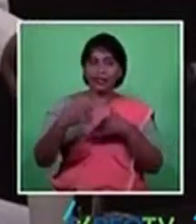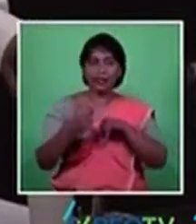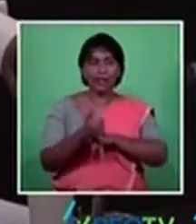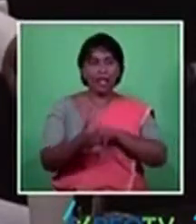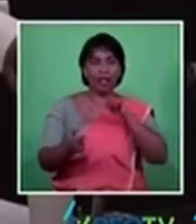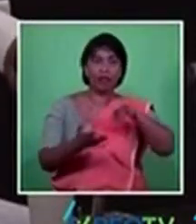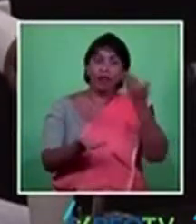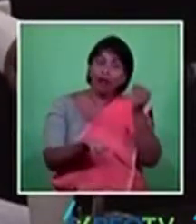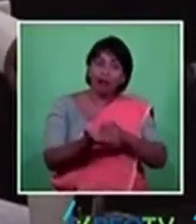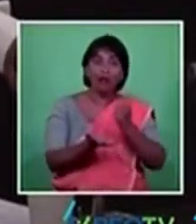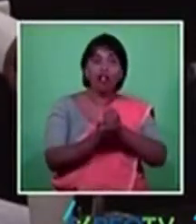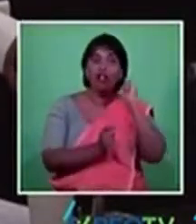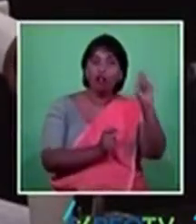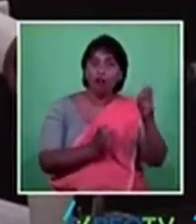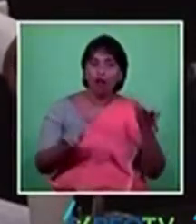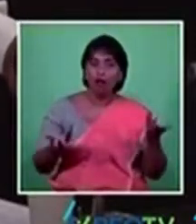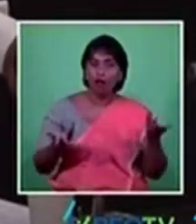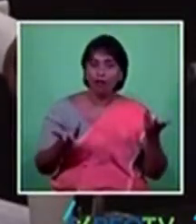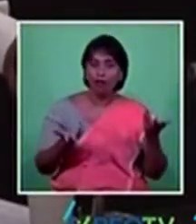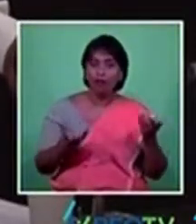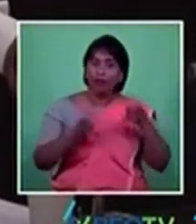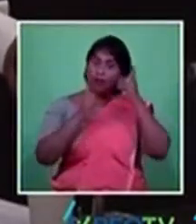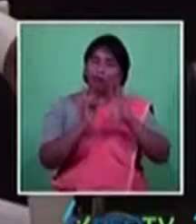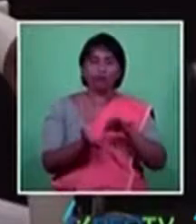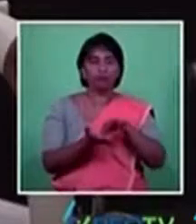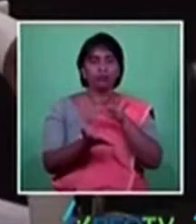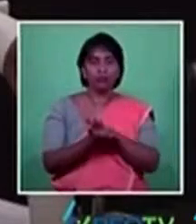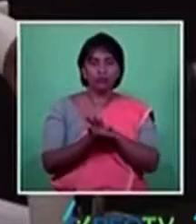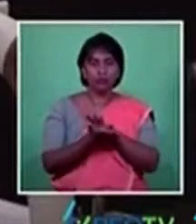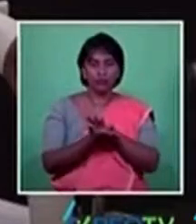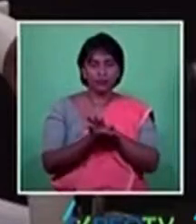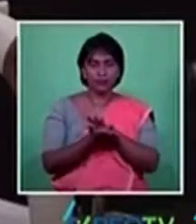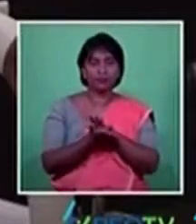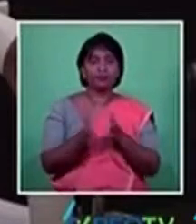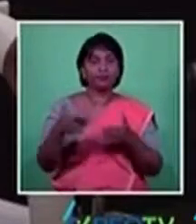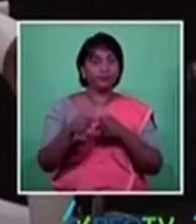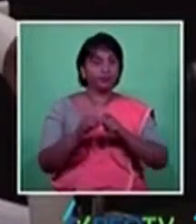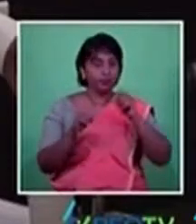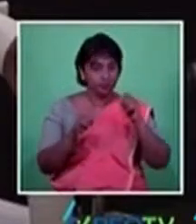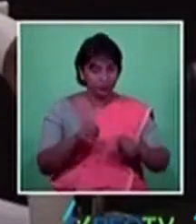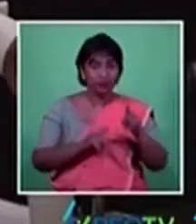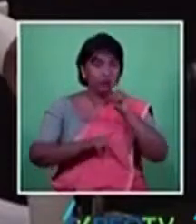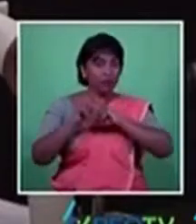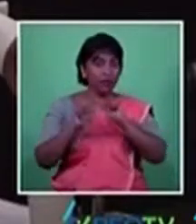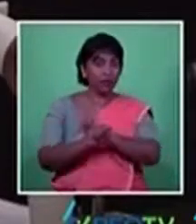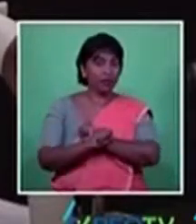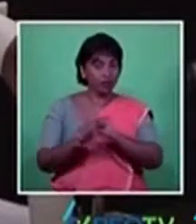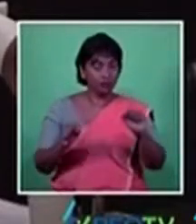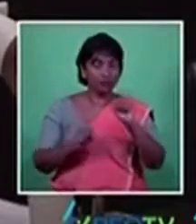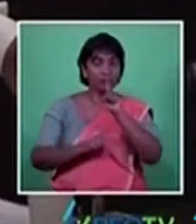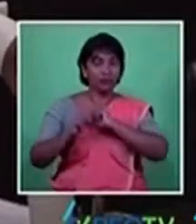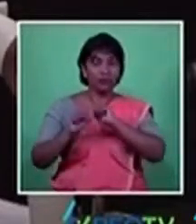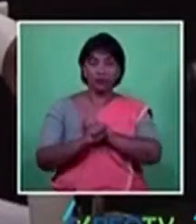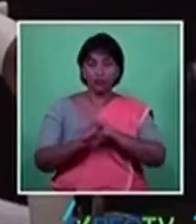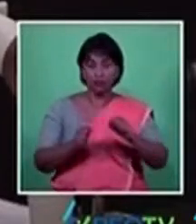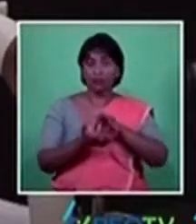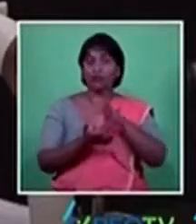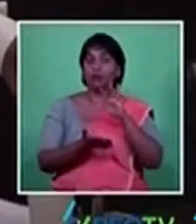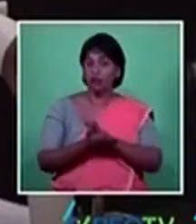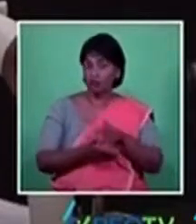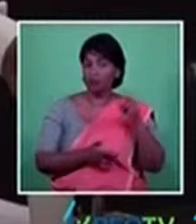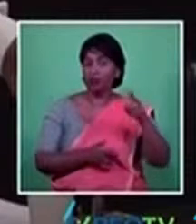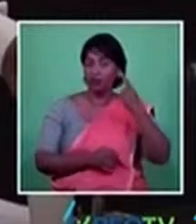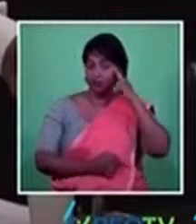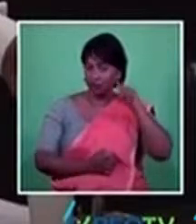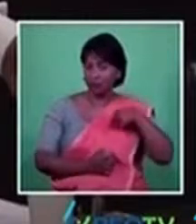sends another letter on a decision regarding a matter that was not even discussed by the Cabinet? A Cabinet decision becomes official only when it is